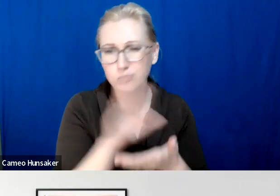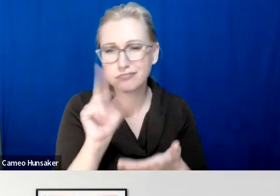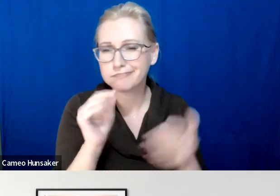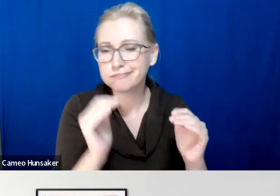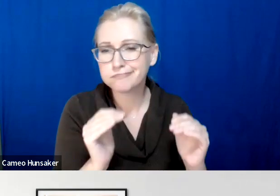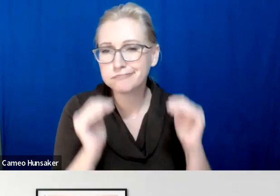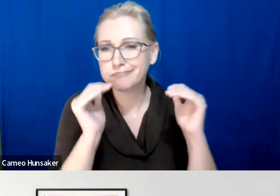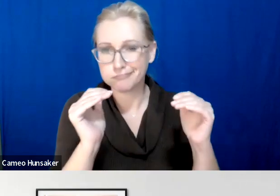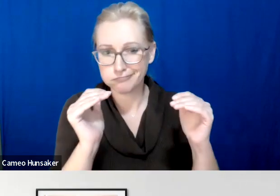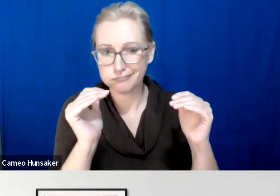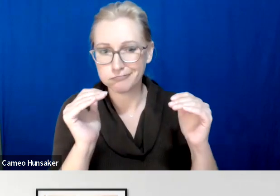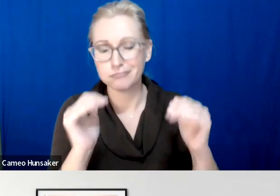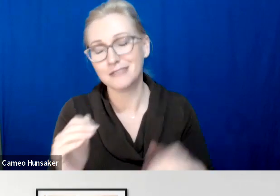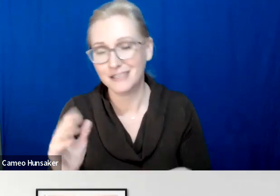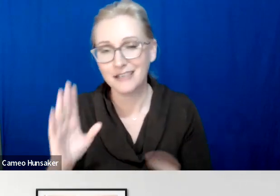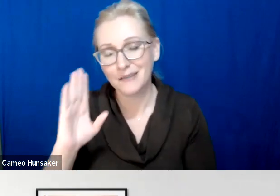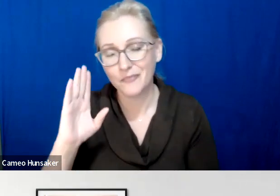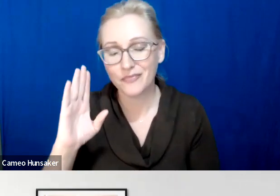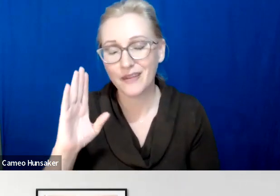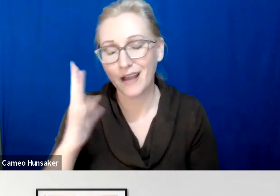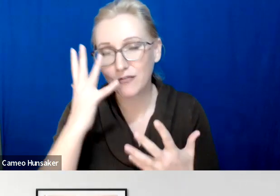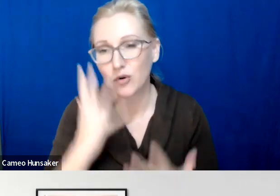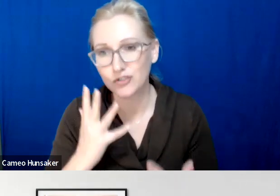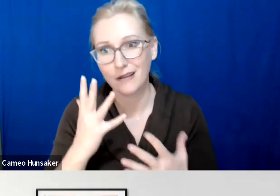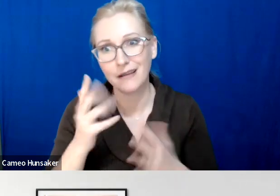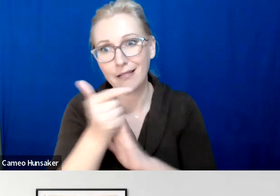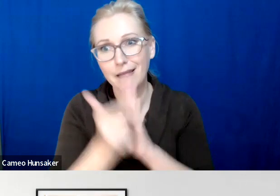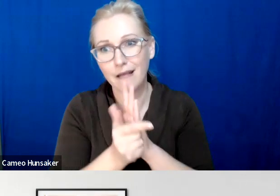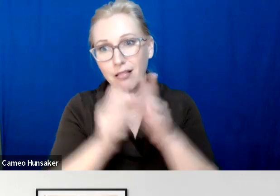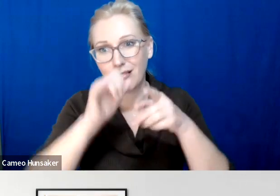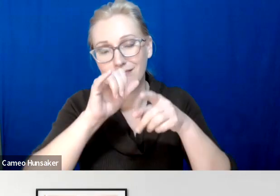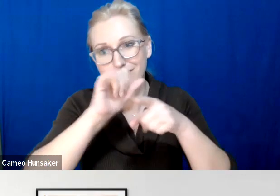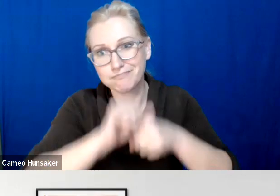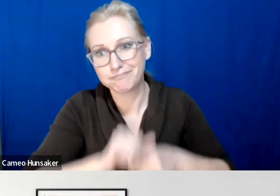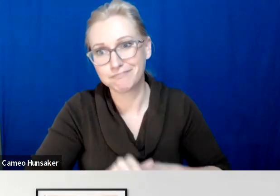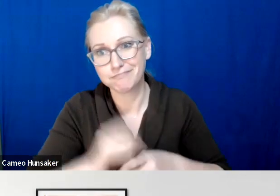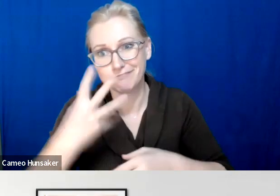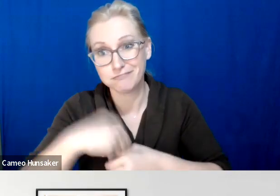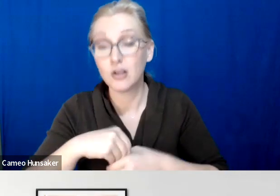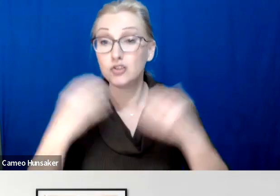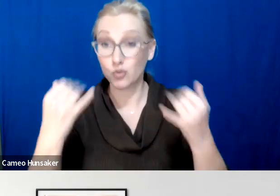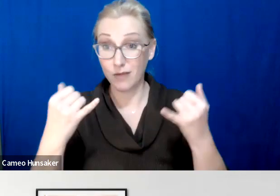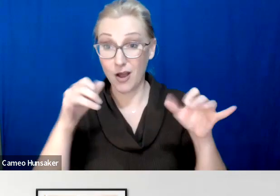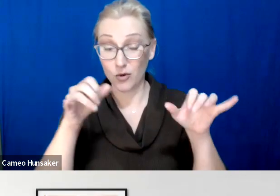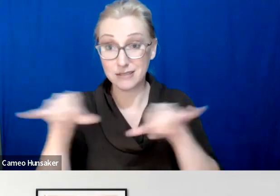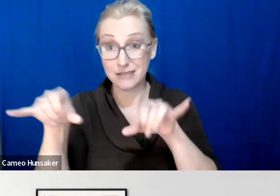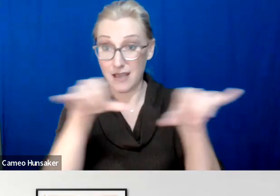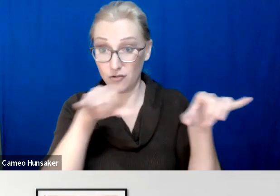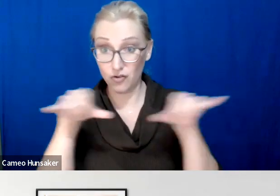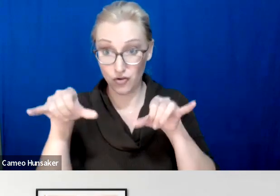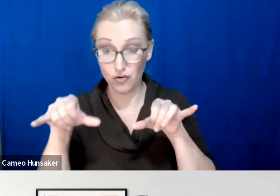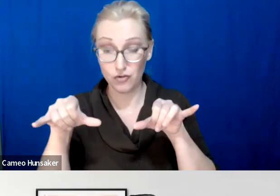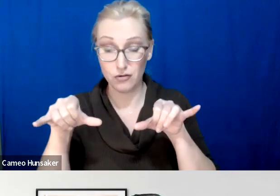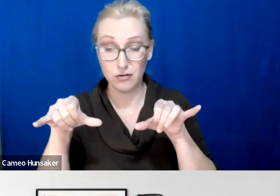and I know you said, you know, legalese, this doesn't make sense. Unfortunately, this is what we have from the court. So the standard now under the new Supreme